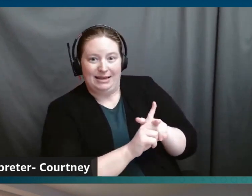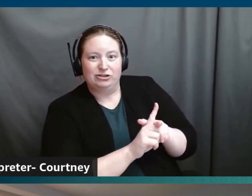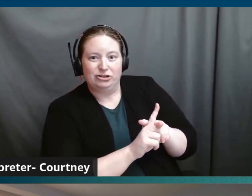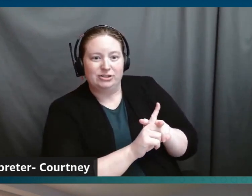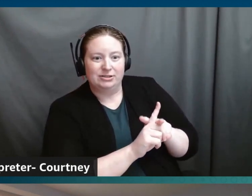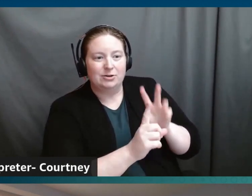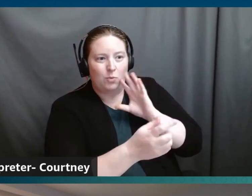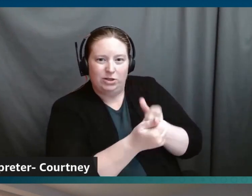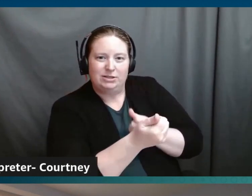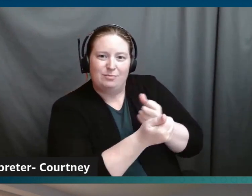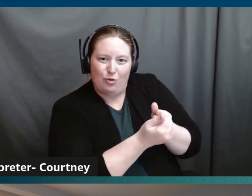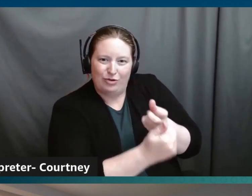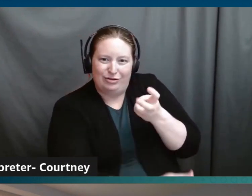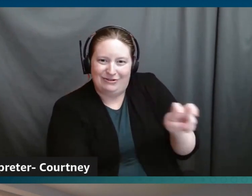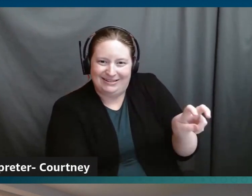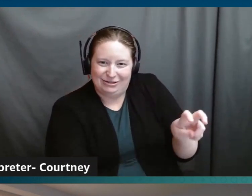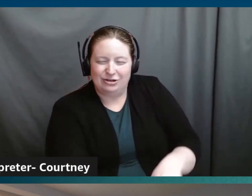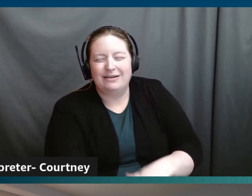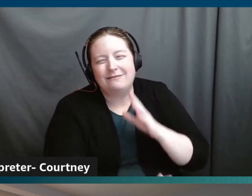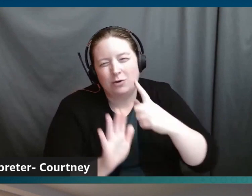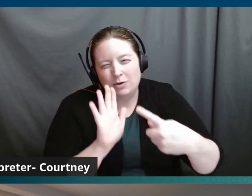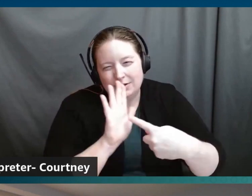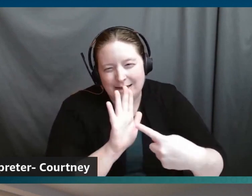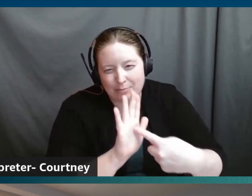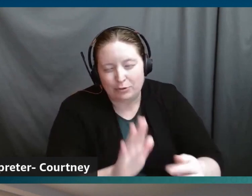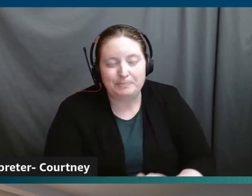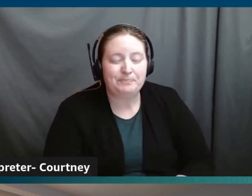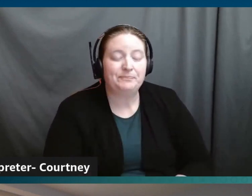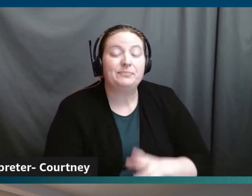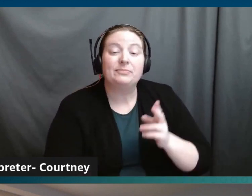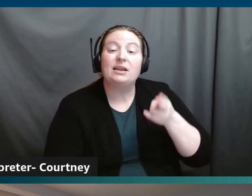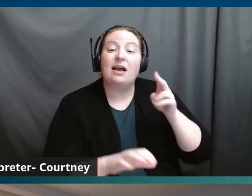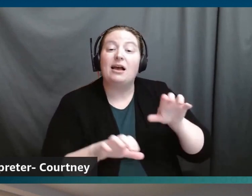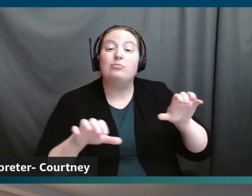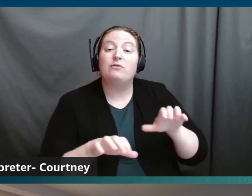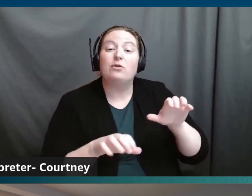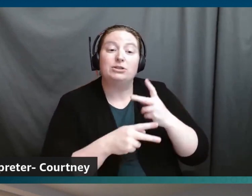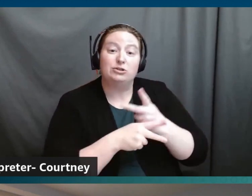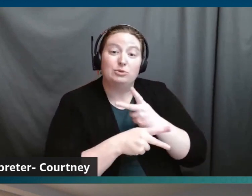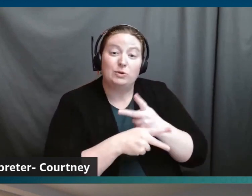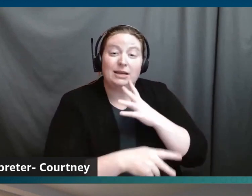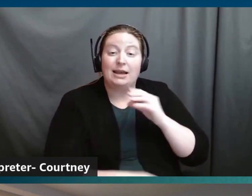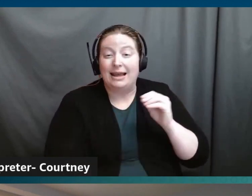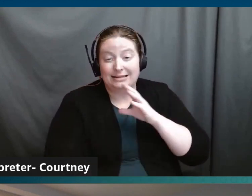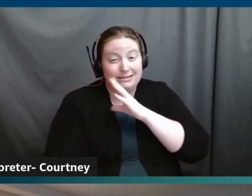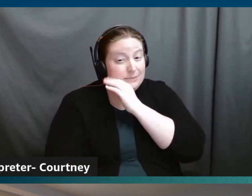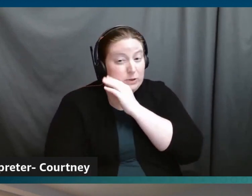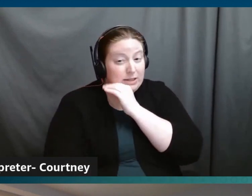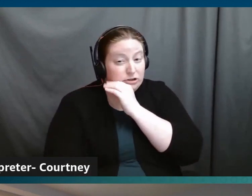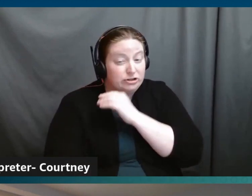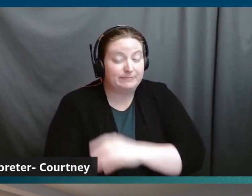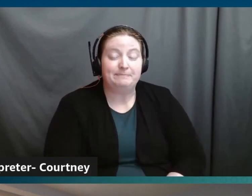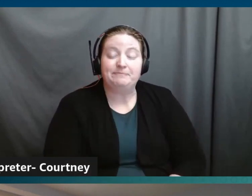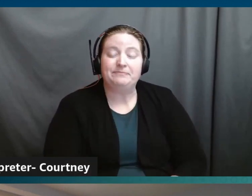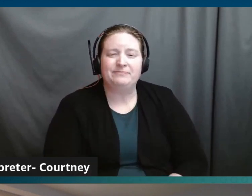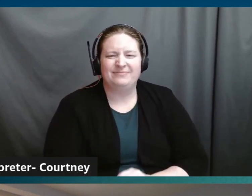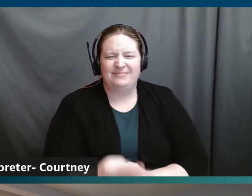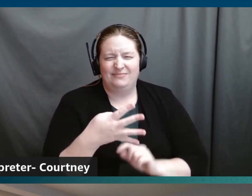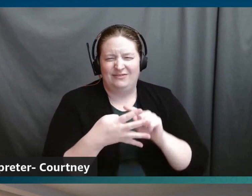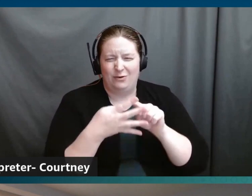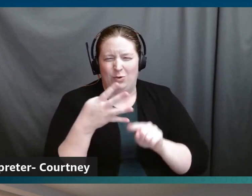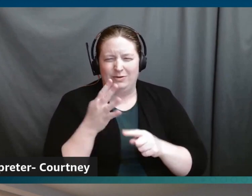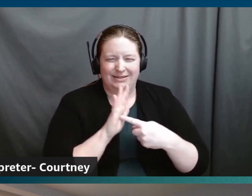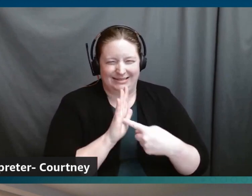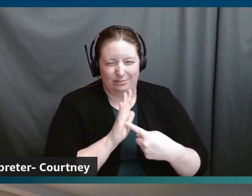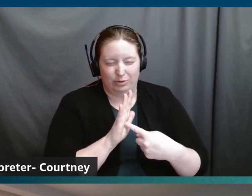their transition. So for example, in high-performance computing and simulation, I'll give you four examples of